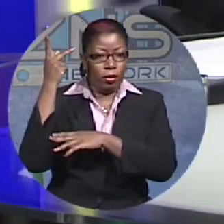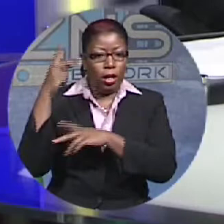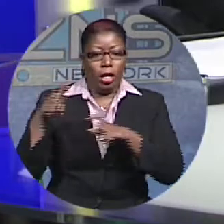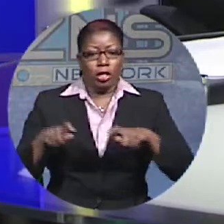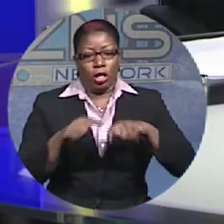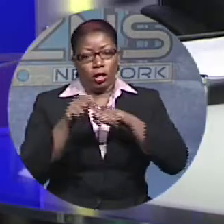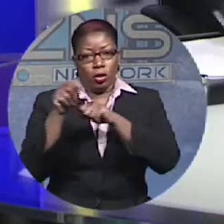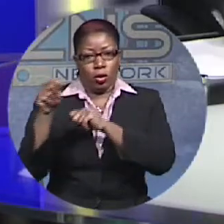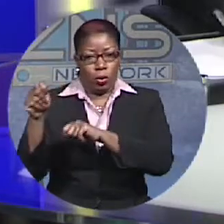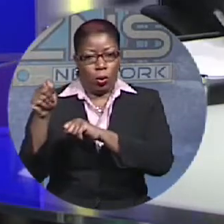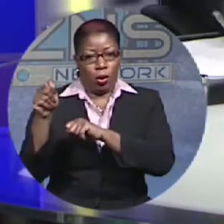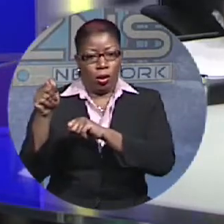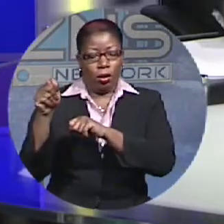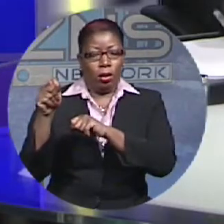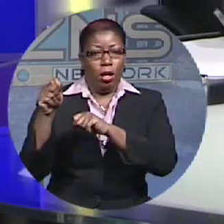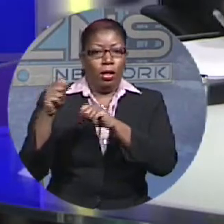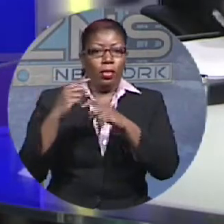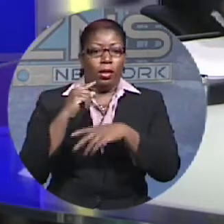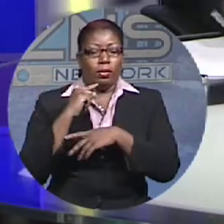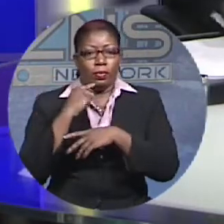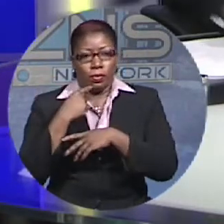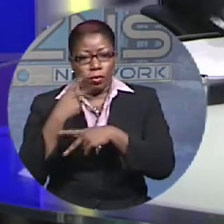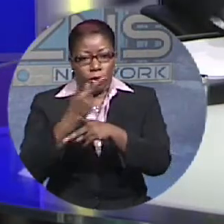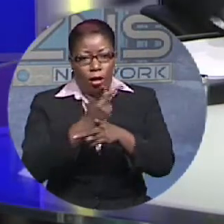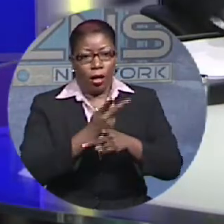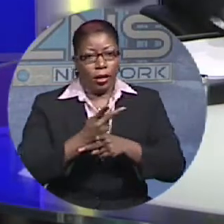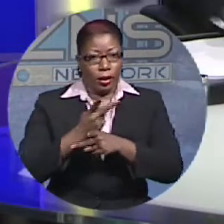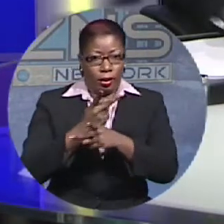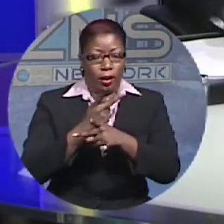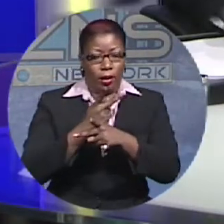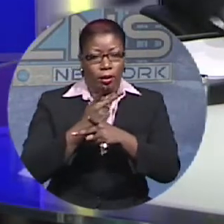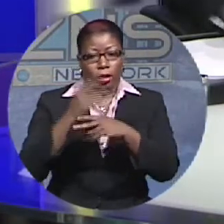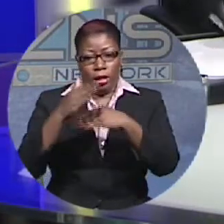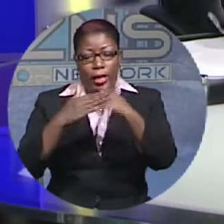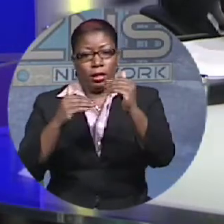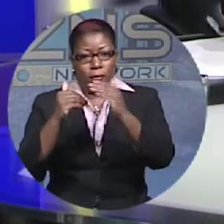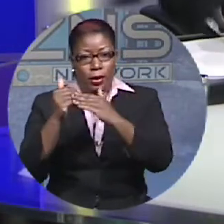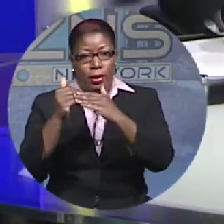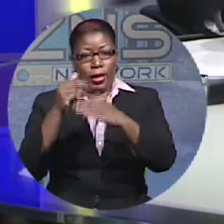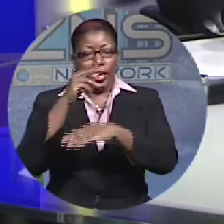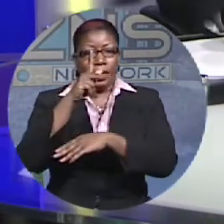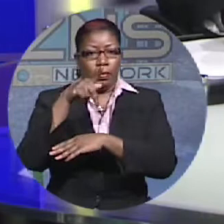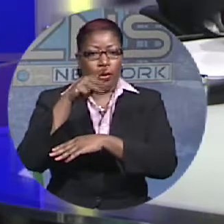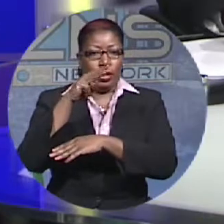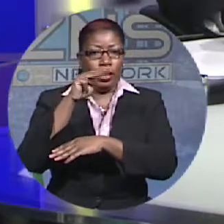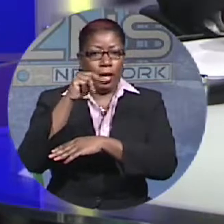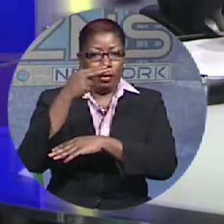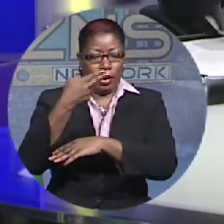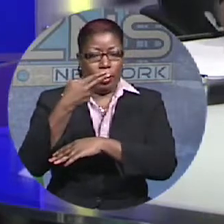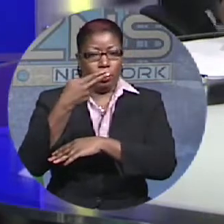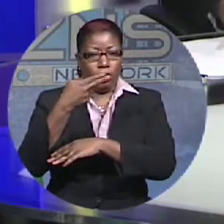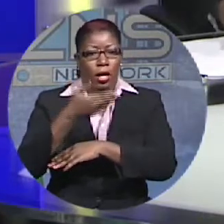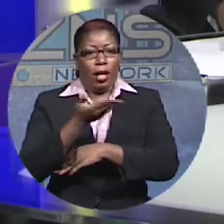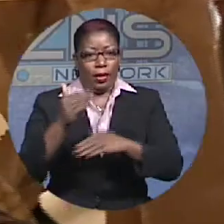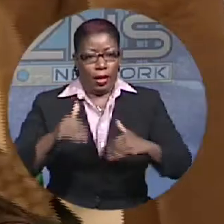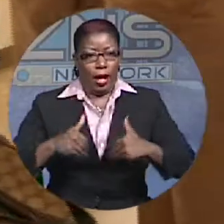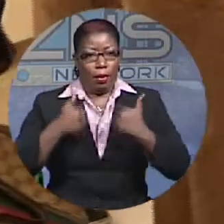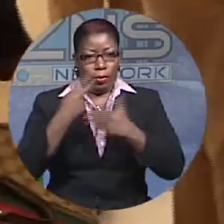the PMH. Jiminita Swain tonight tells us that based on what he's seen, the former health minister is pleased with the project so far.